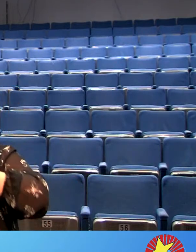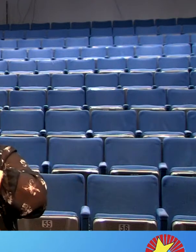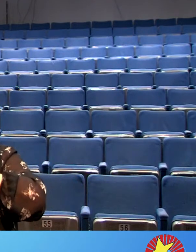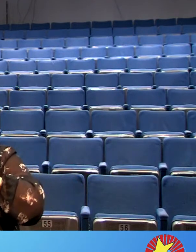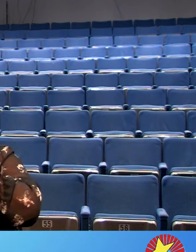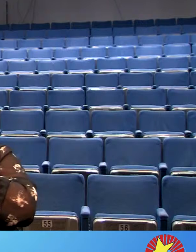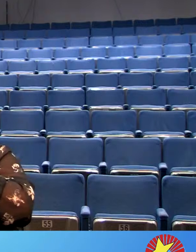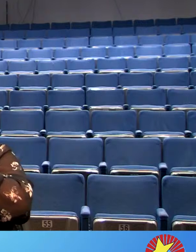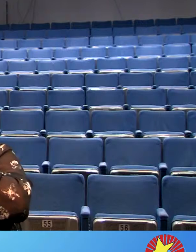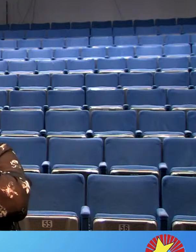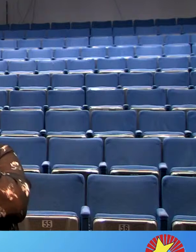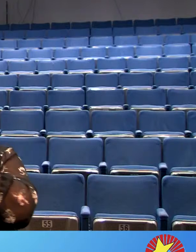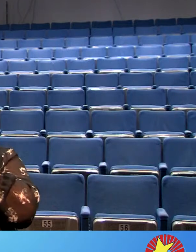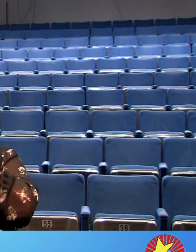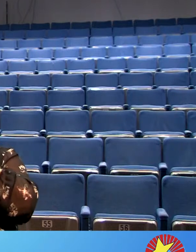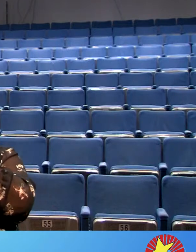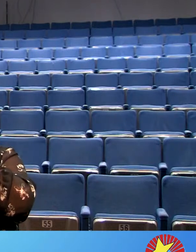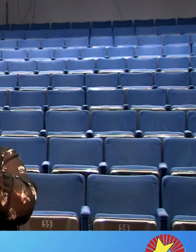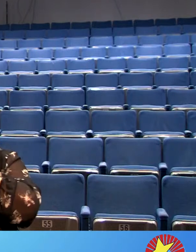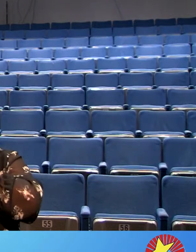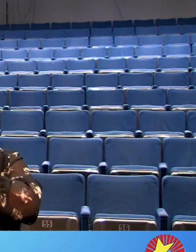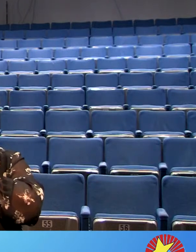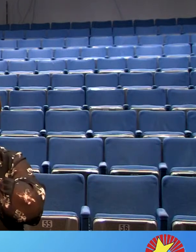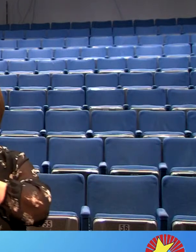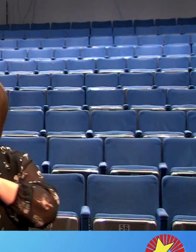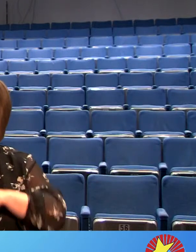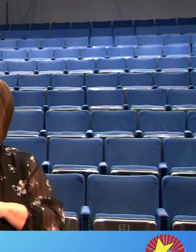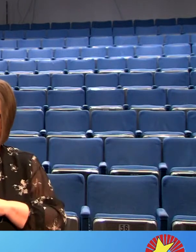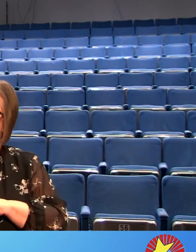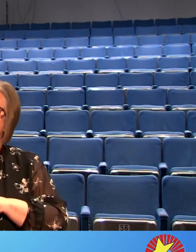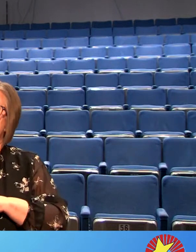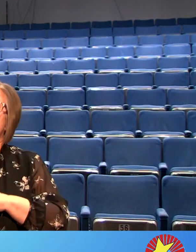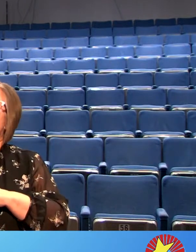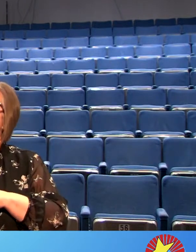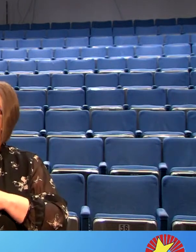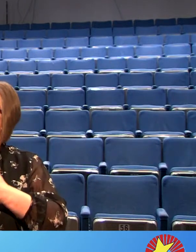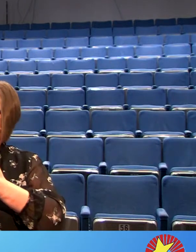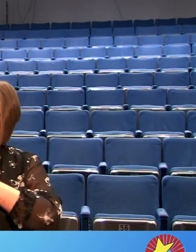And some of the individual students were starting to show or demonstrate growth.